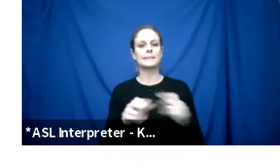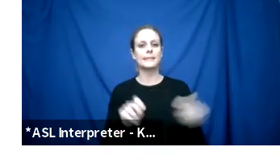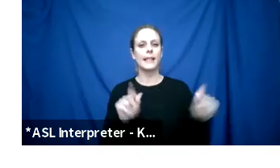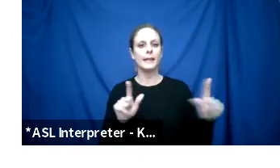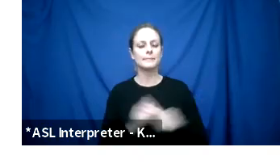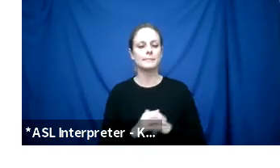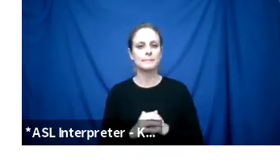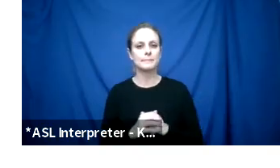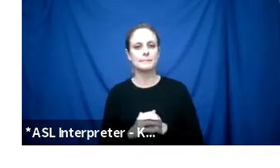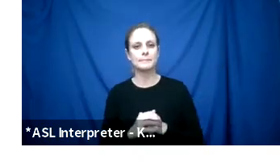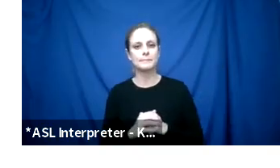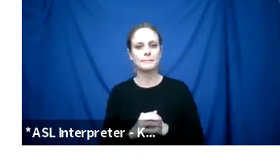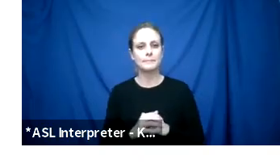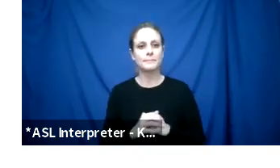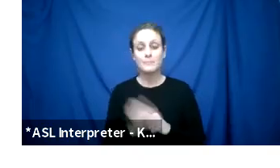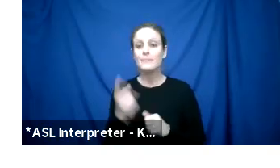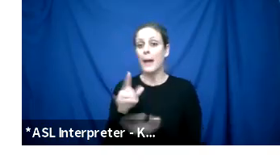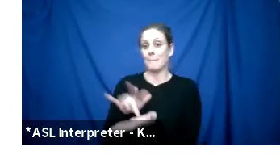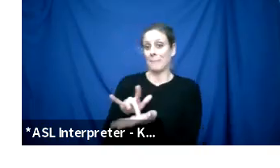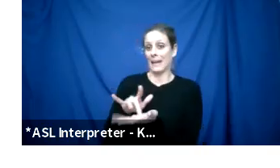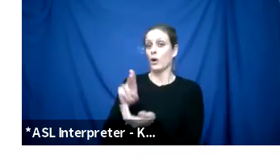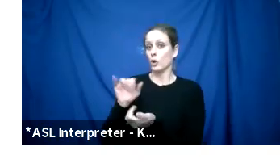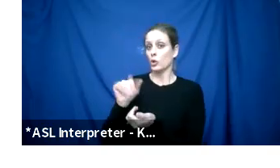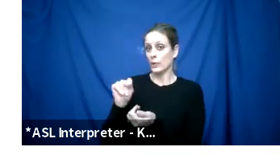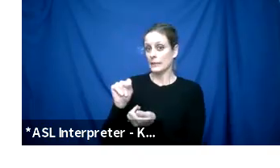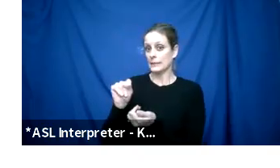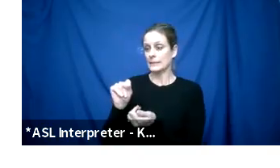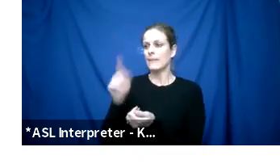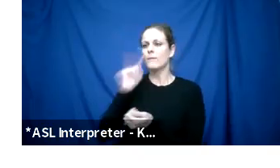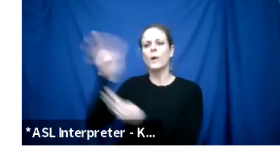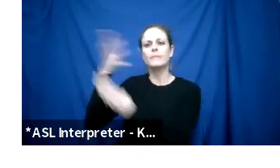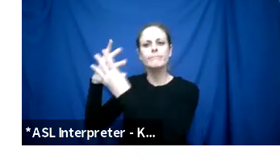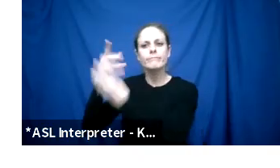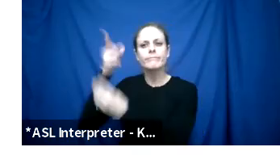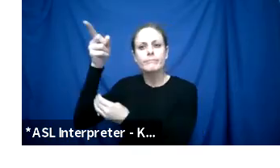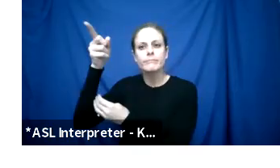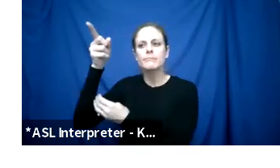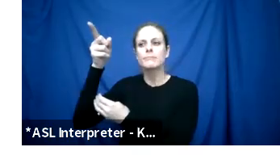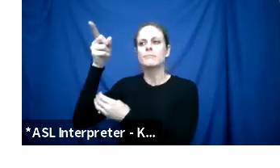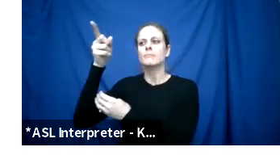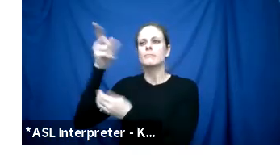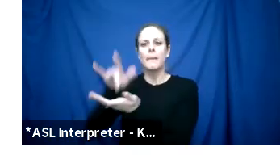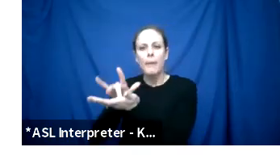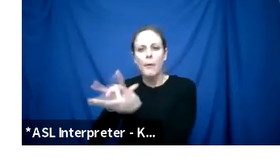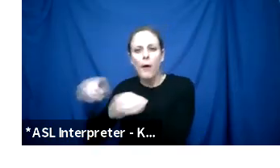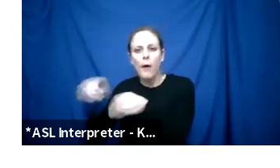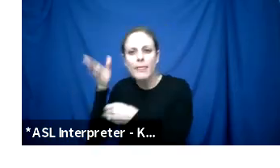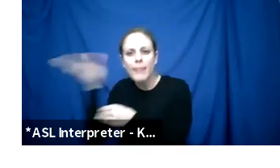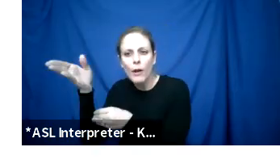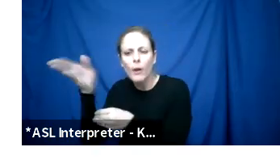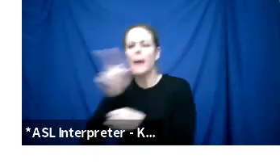Now, we're also referring to medical units and detention and correctional facilities. I'm not going to really discuss that during this webinar,